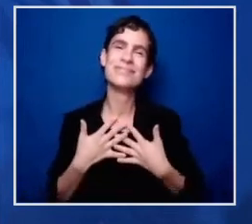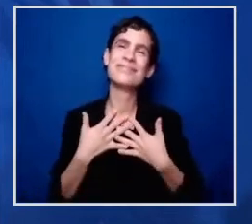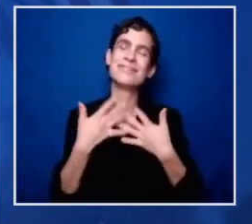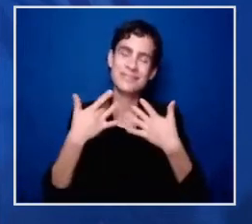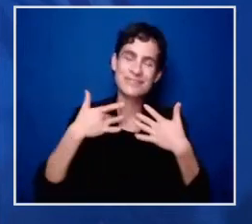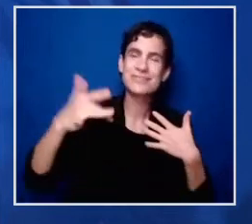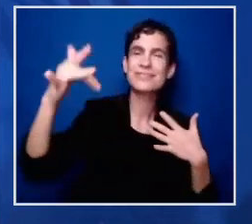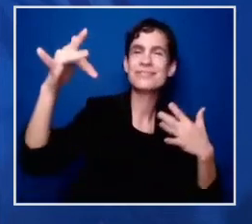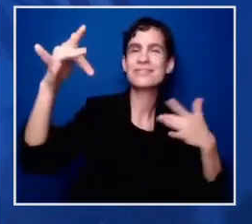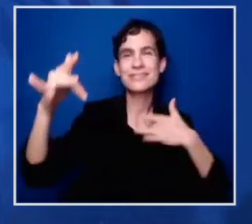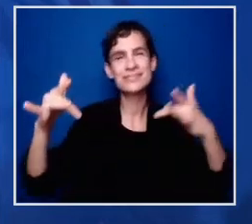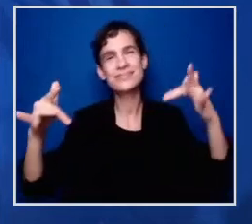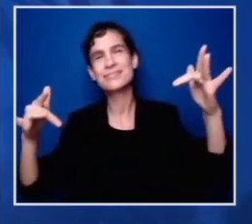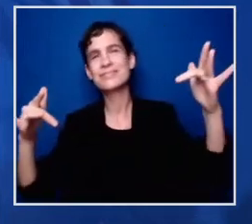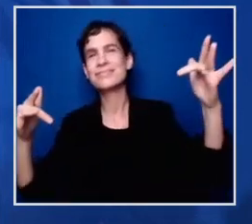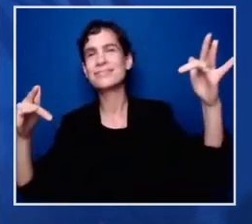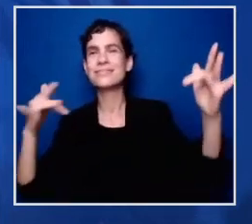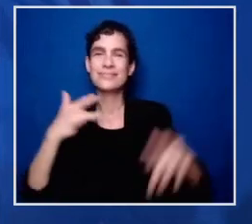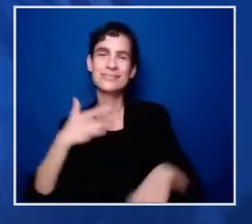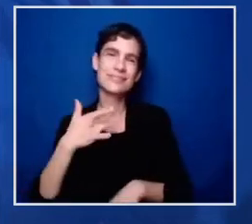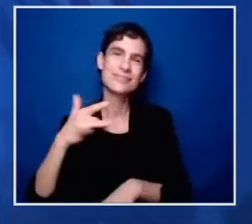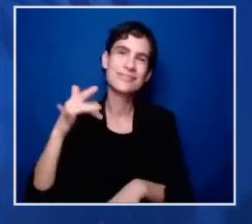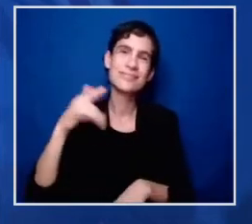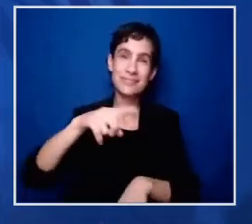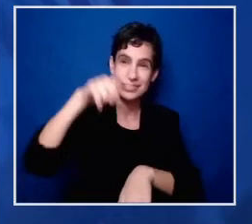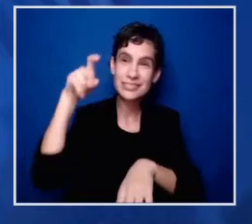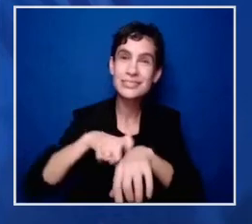llegará. La meta no está